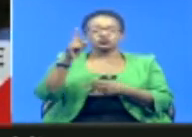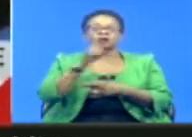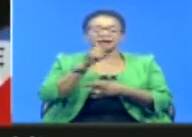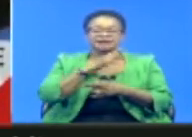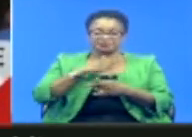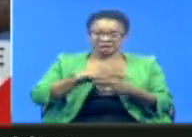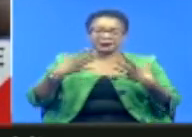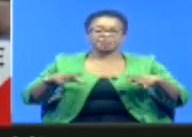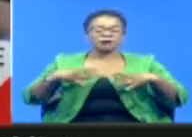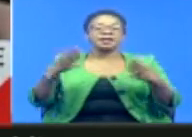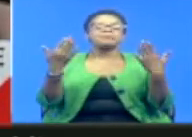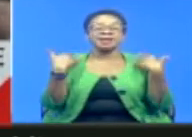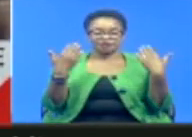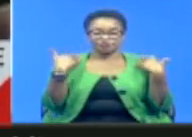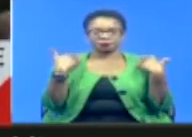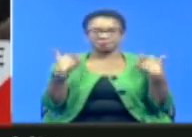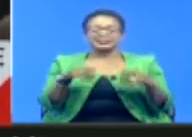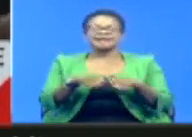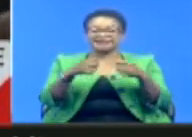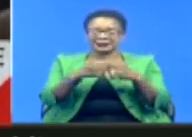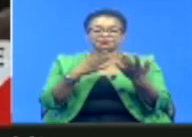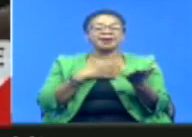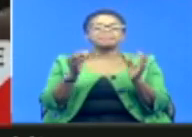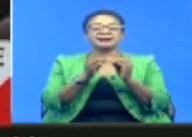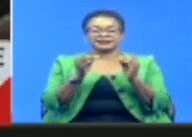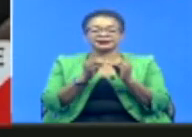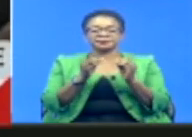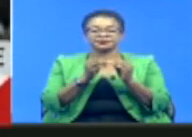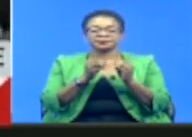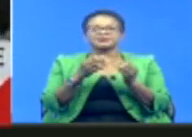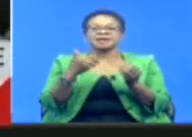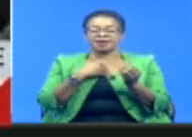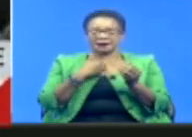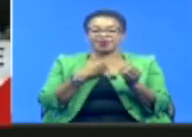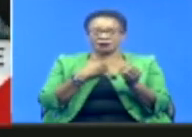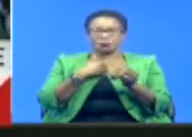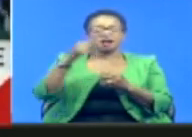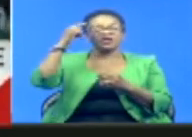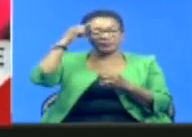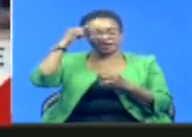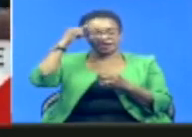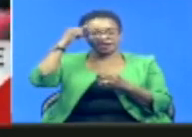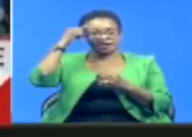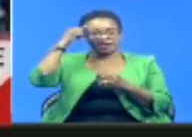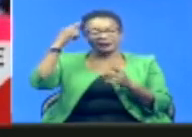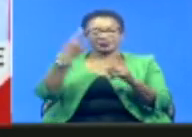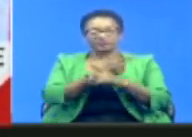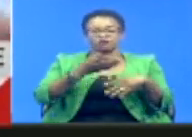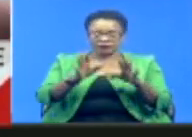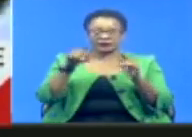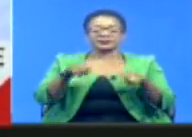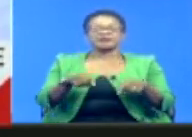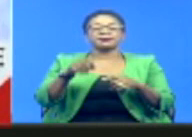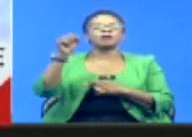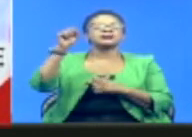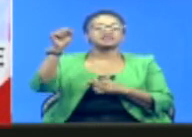Meru and disrupt my meetings, I will rethink my stand on this politics. Mambo